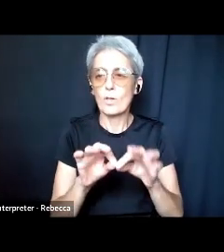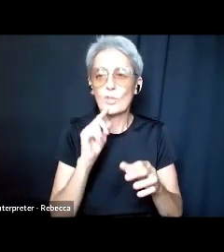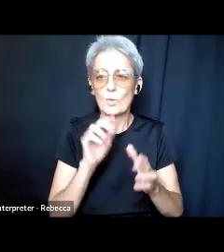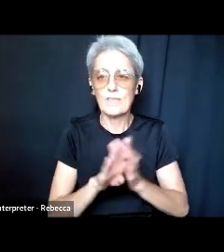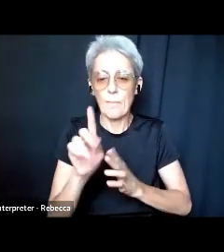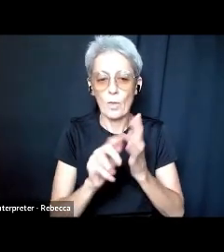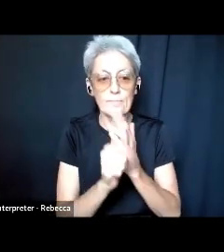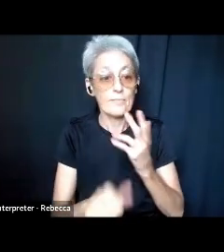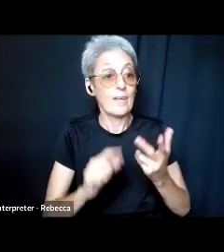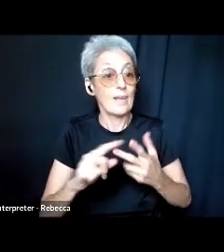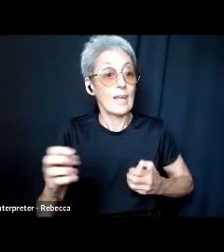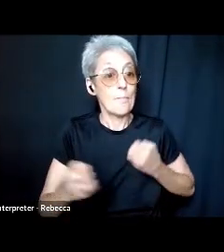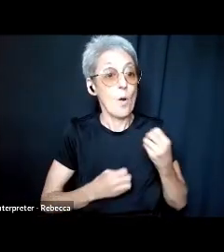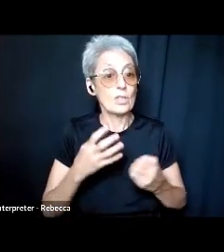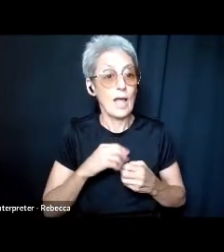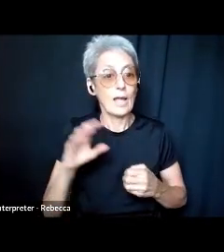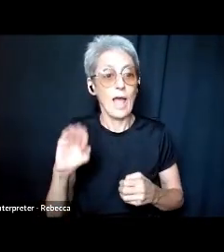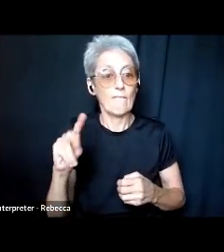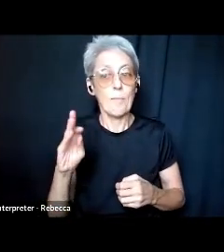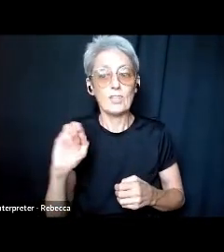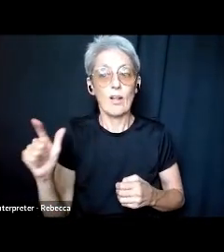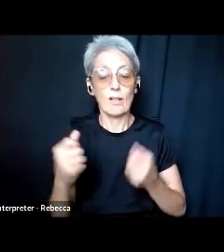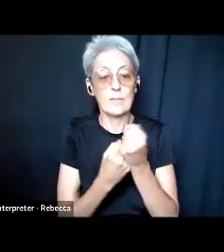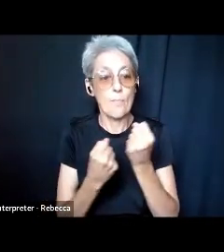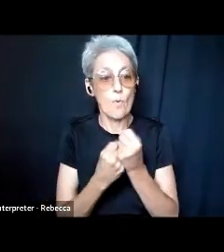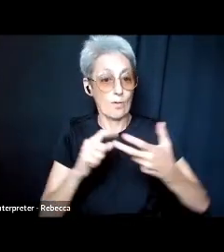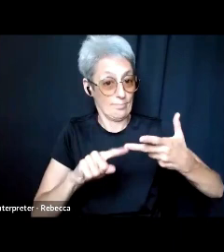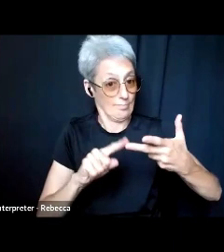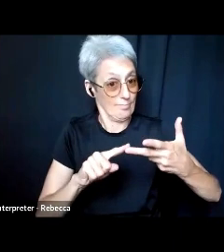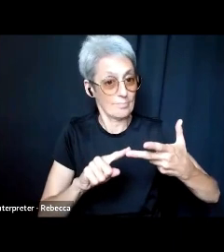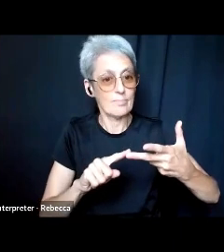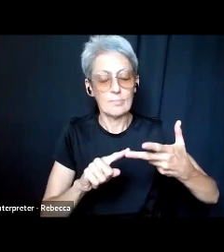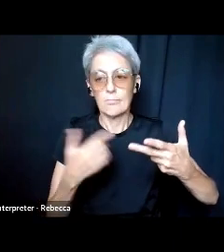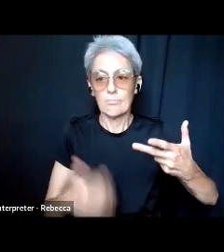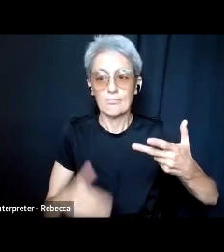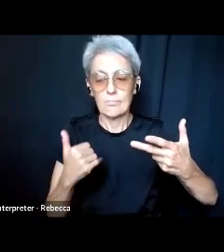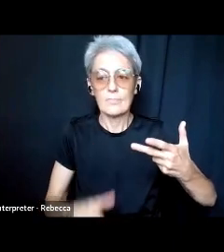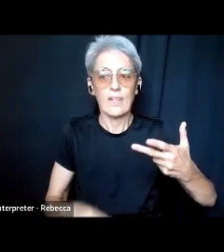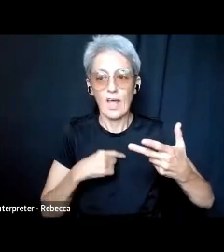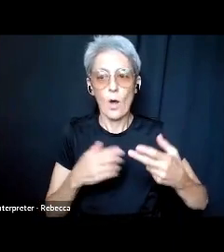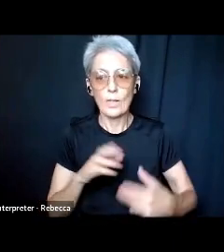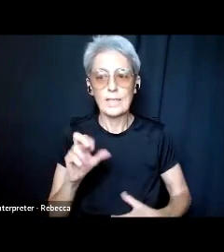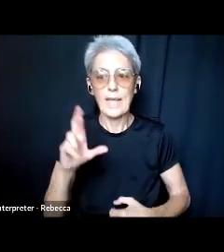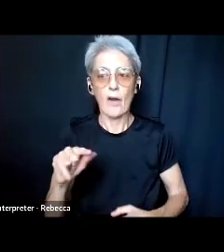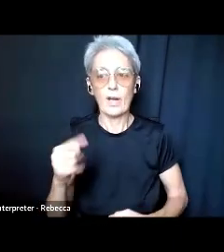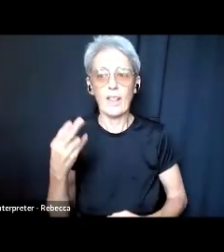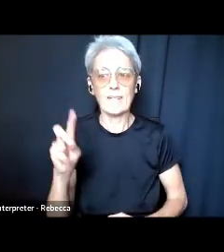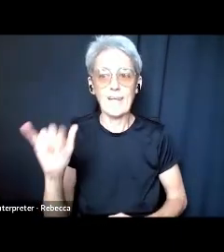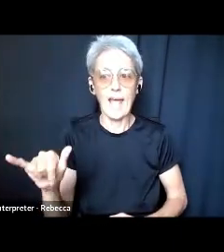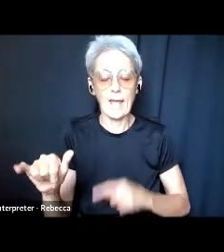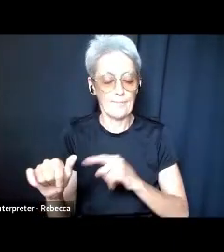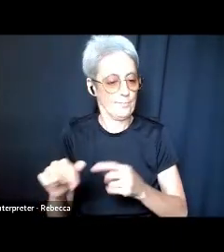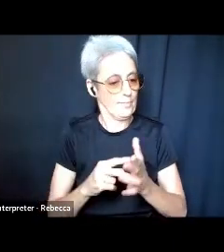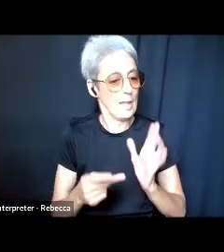and affirmation support in our studies, this one is always carrying the day. You know, that's what parents tell